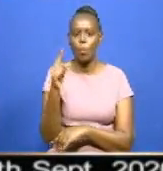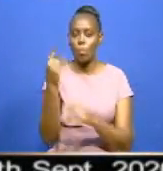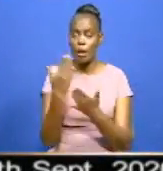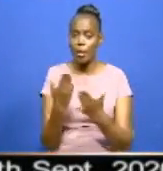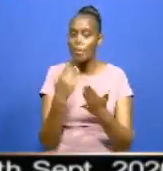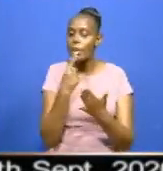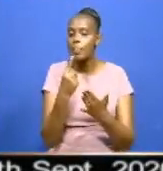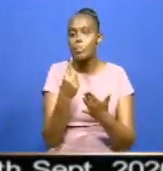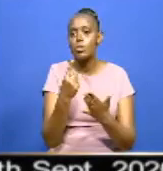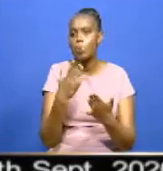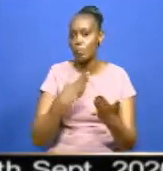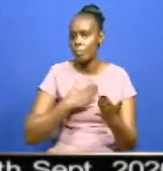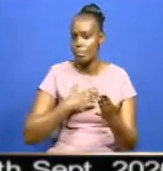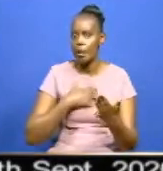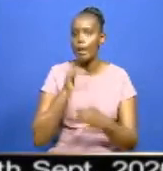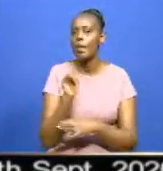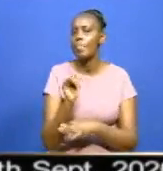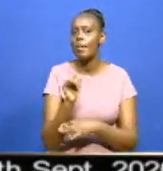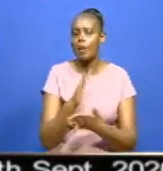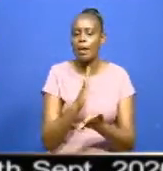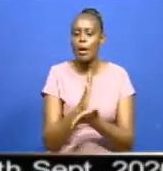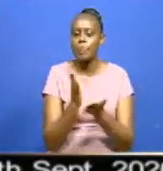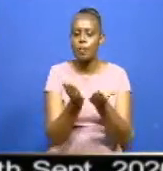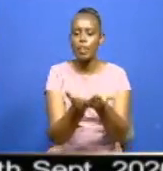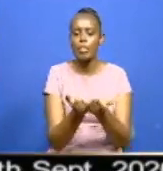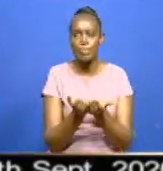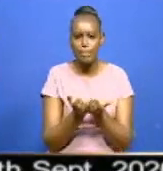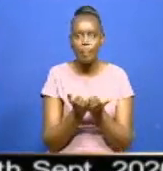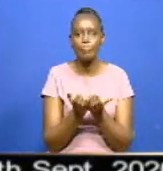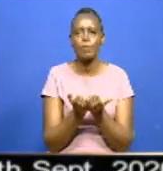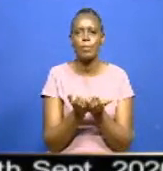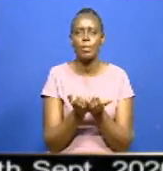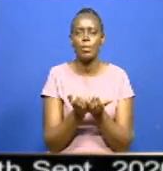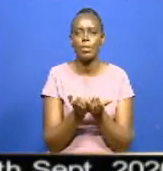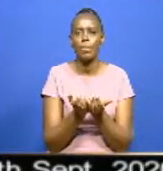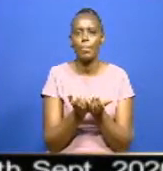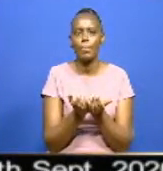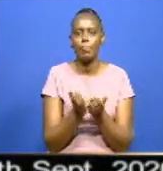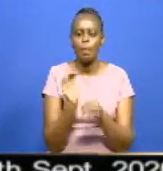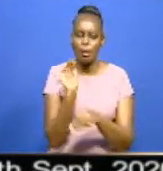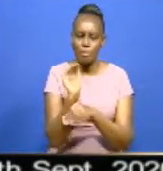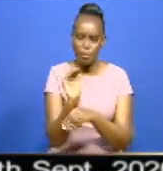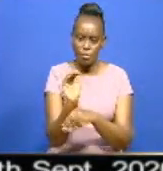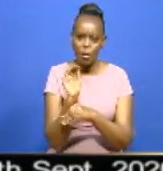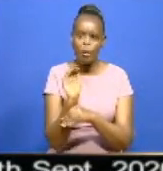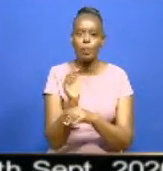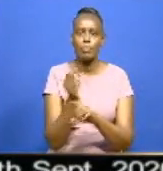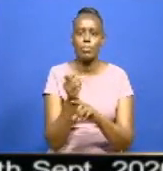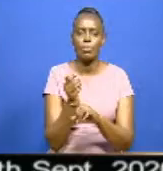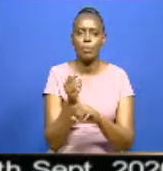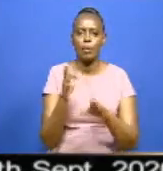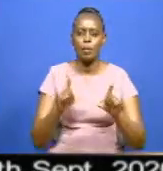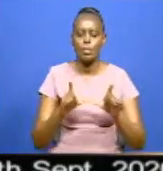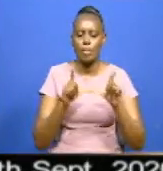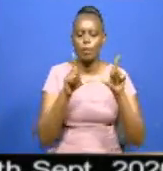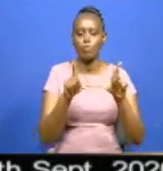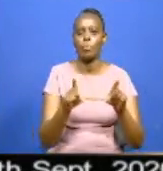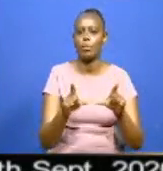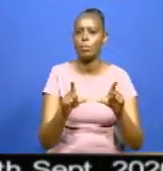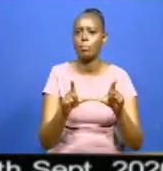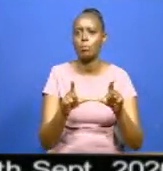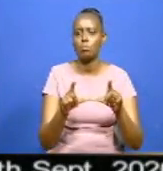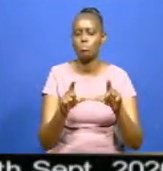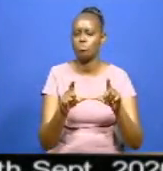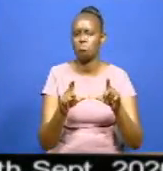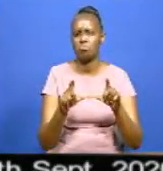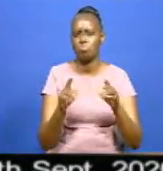they said is that they actually receive these requests for certification almost close